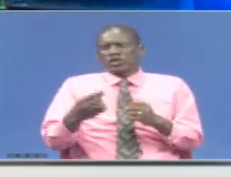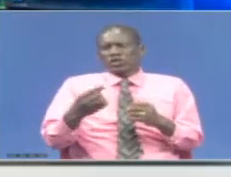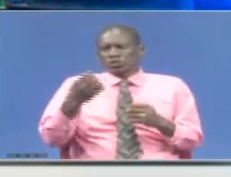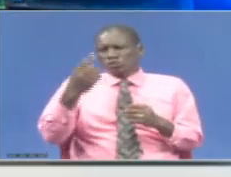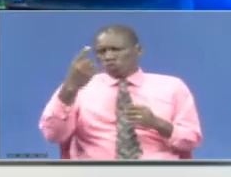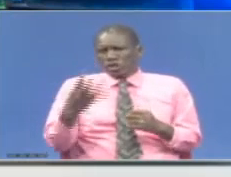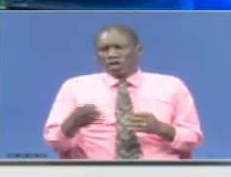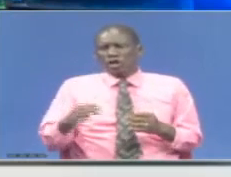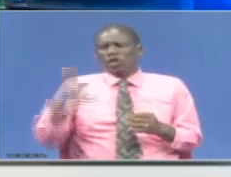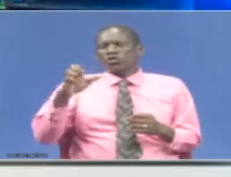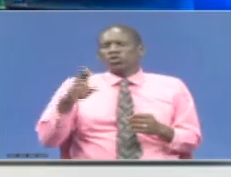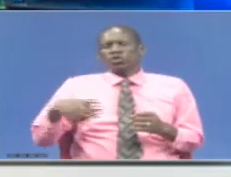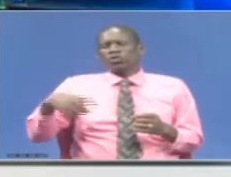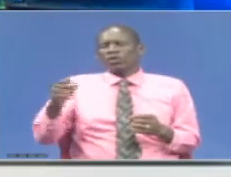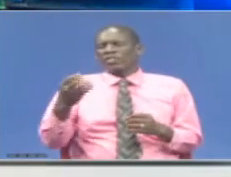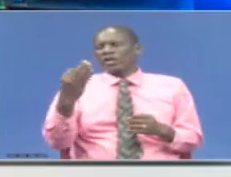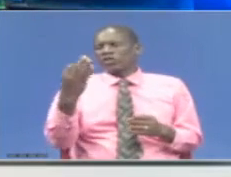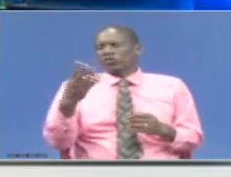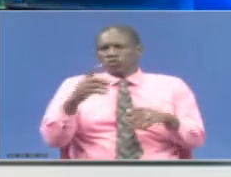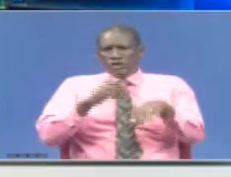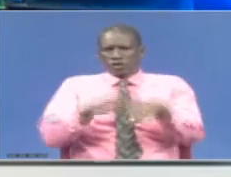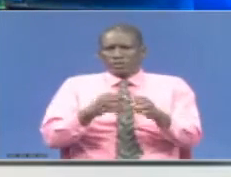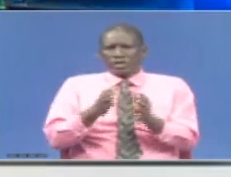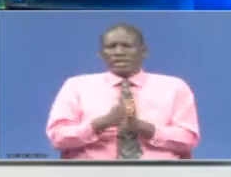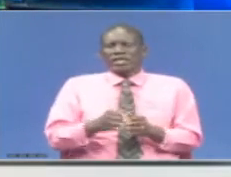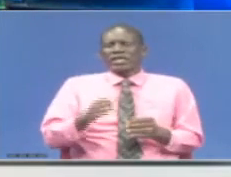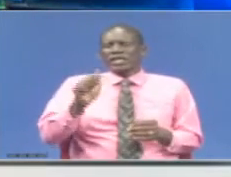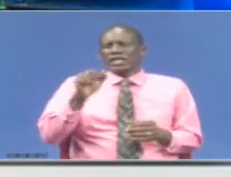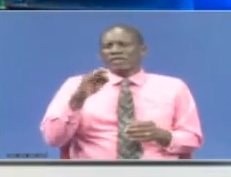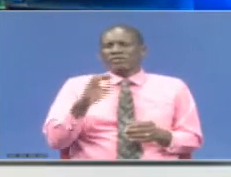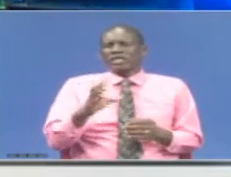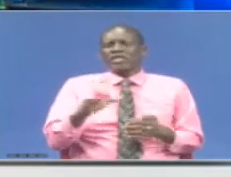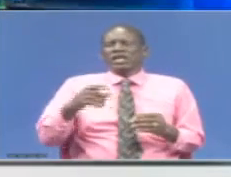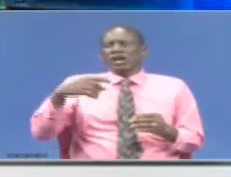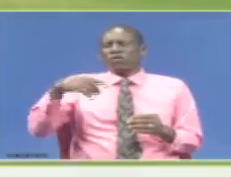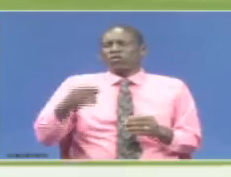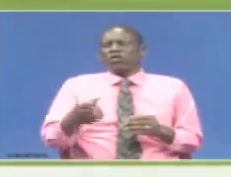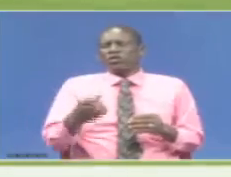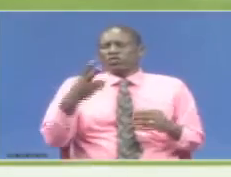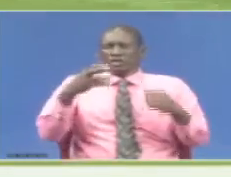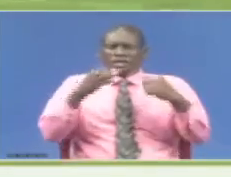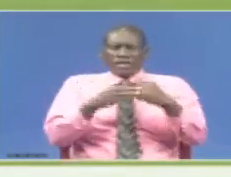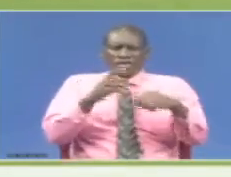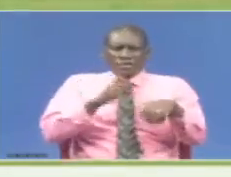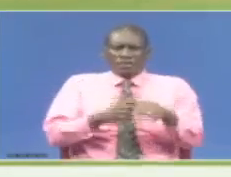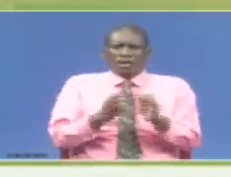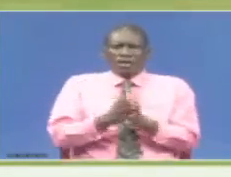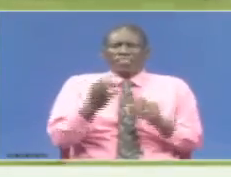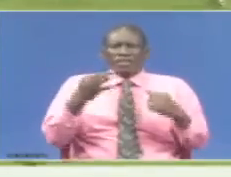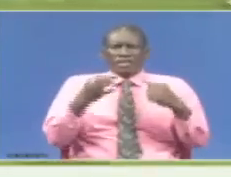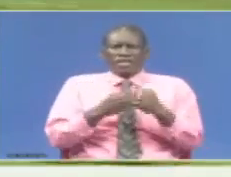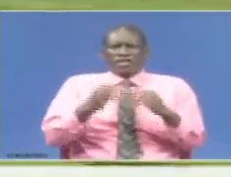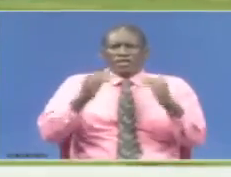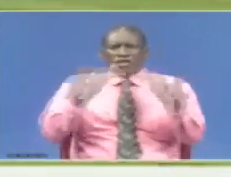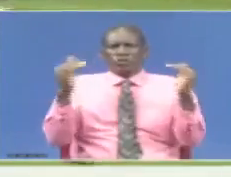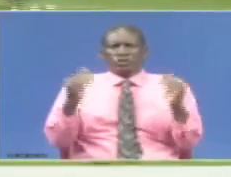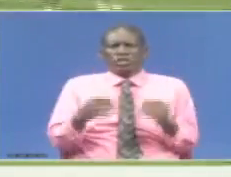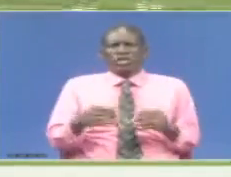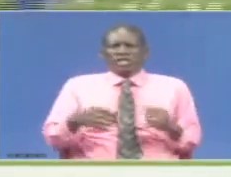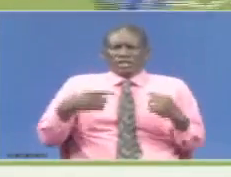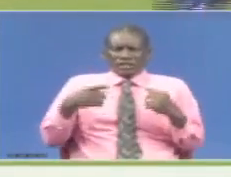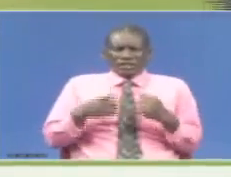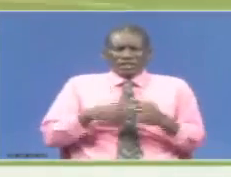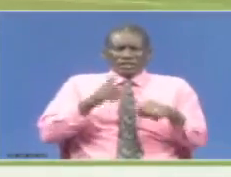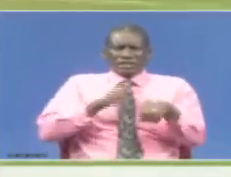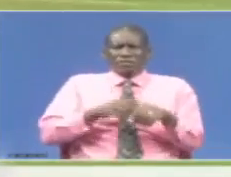won 34 times, while Leopards have 28 victories and 33 draws have been shared between the sides. It was also a sixth consecutive time